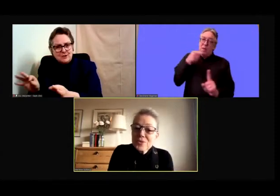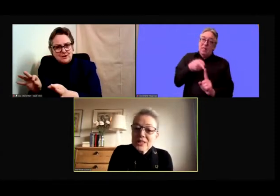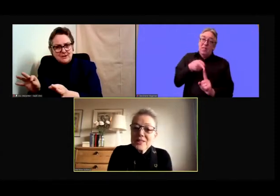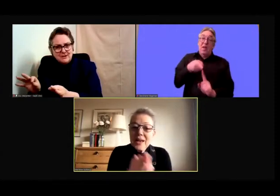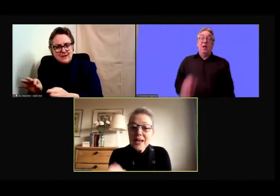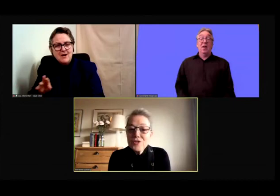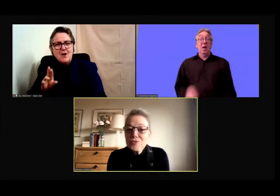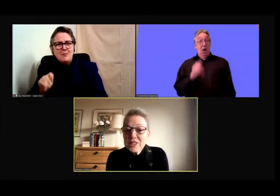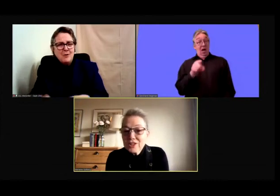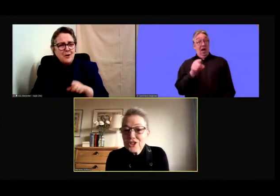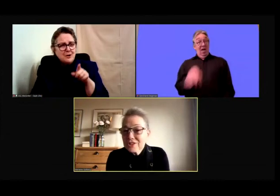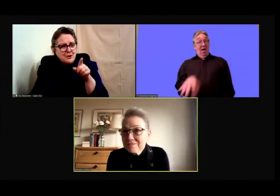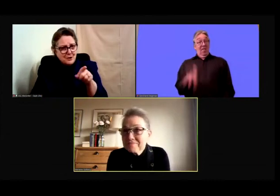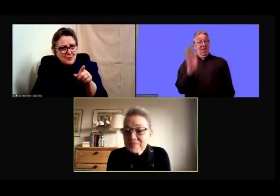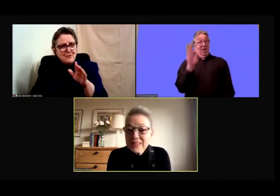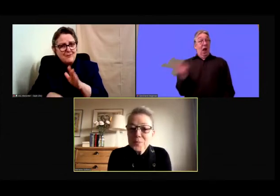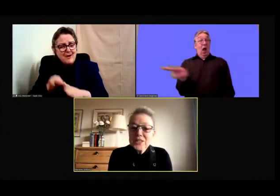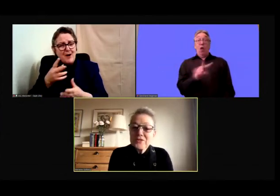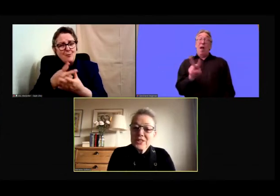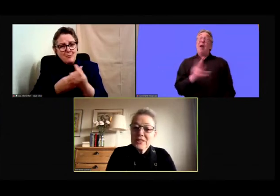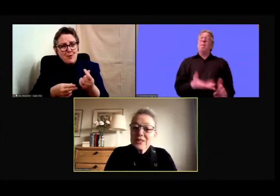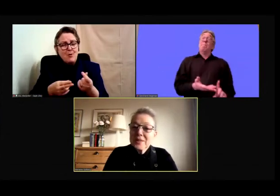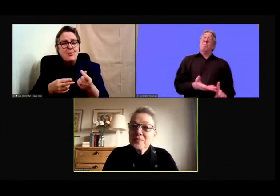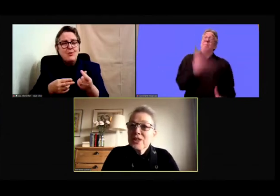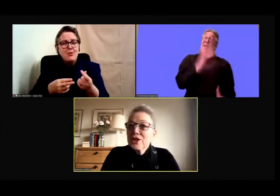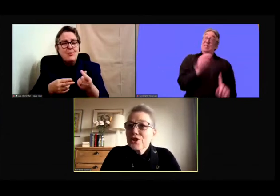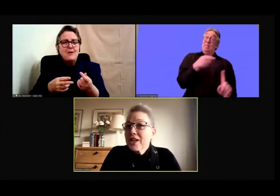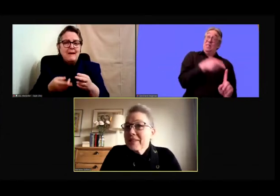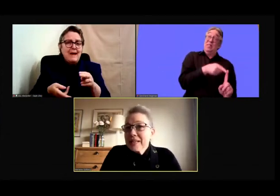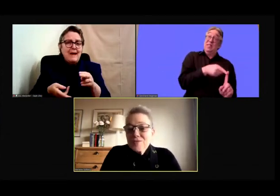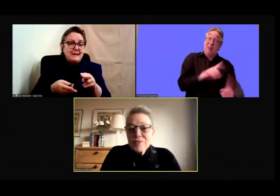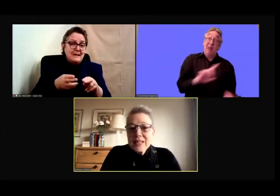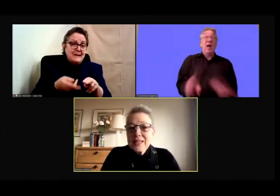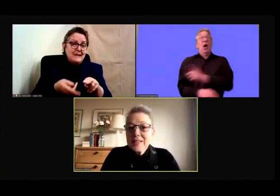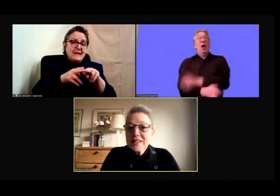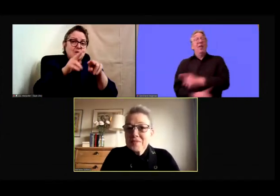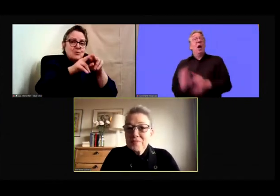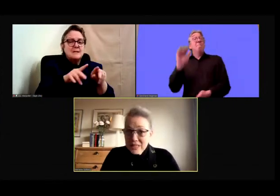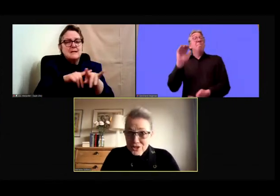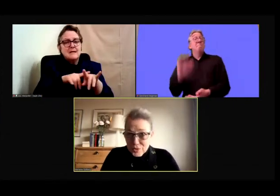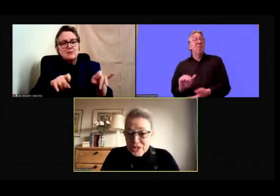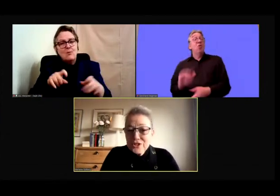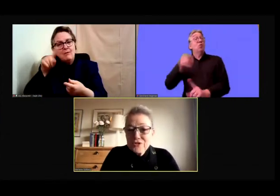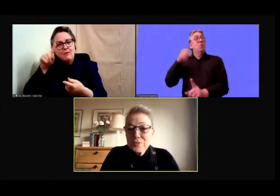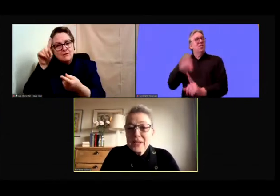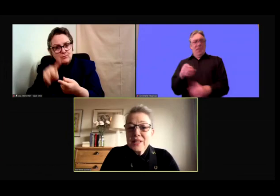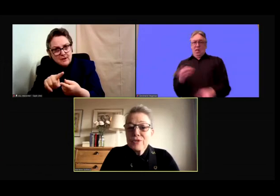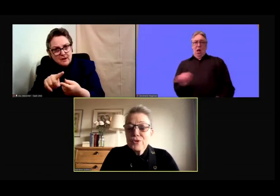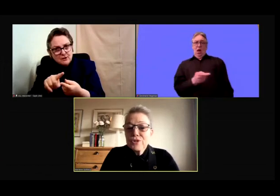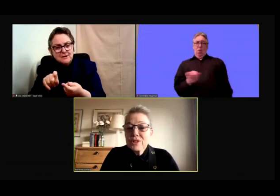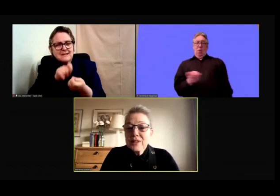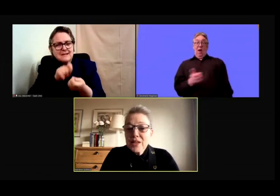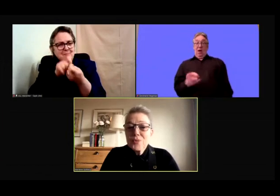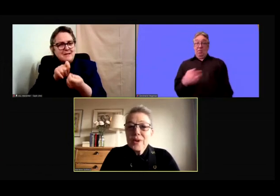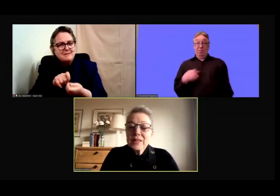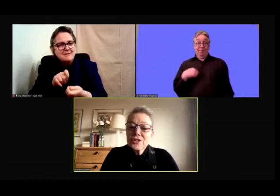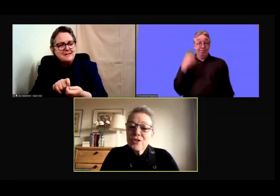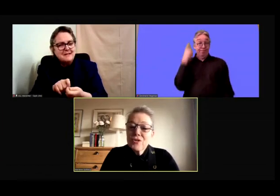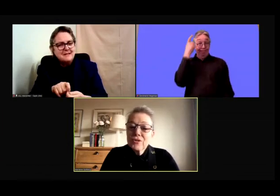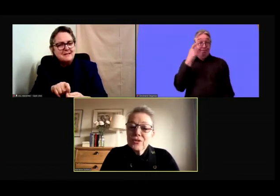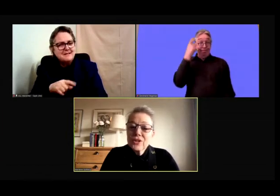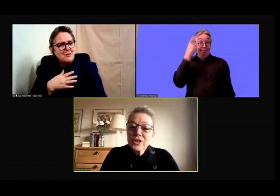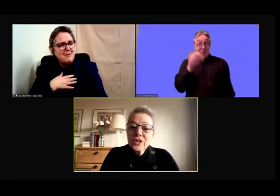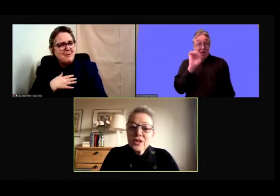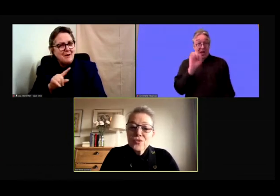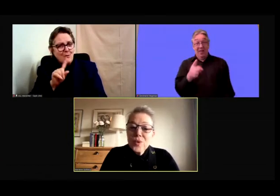both increase and reduction in specificity. And that really begs the question to me, if you could